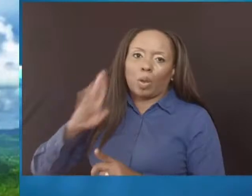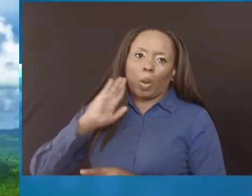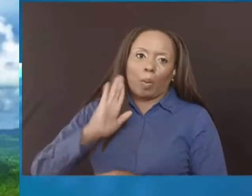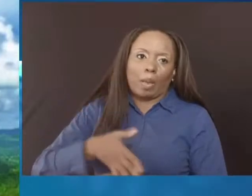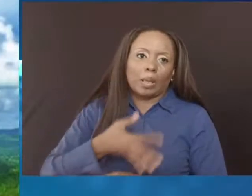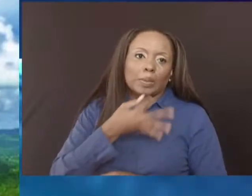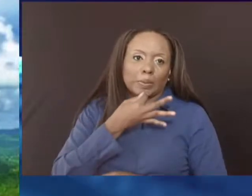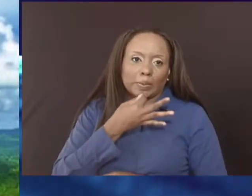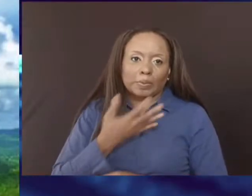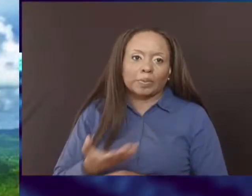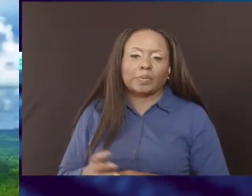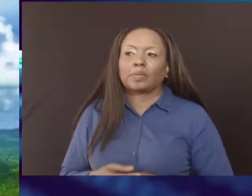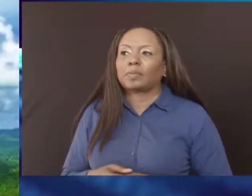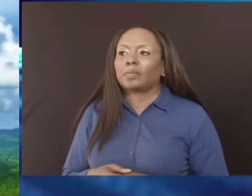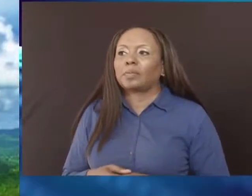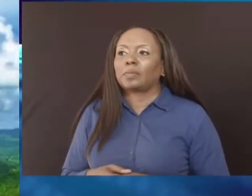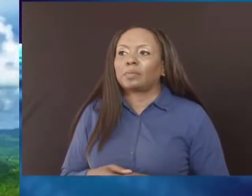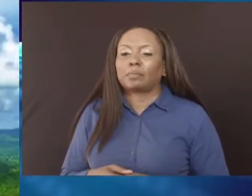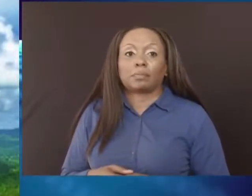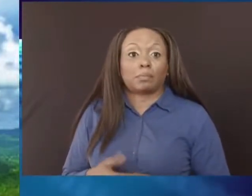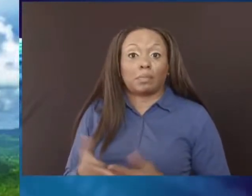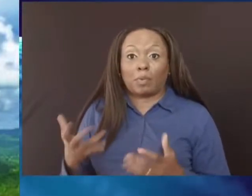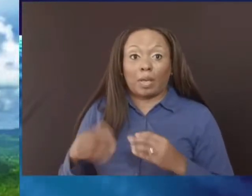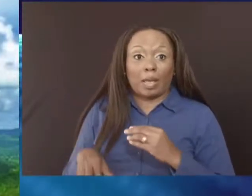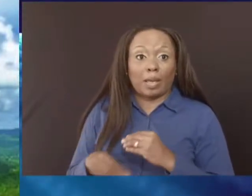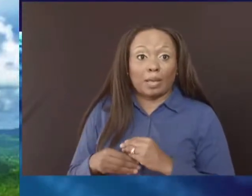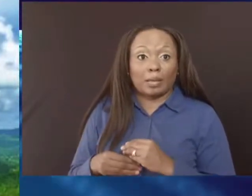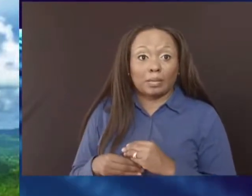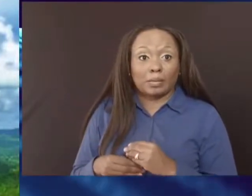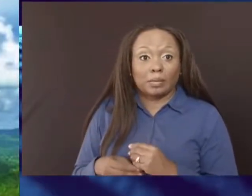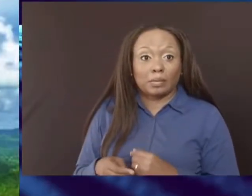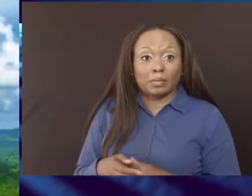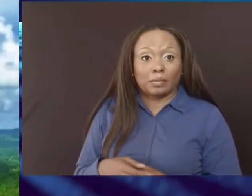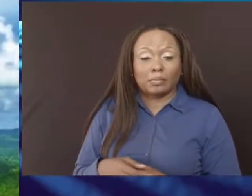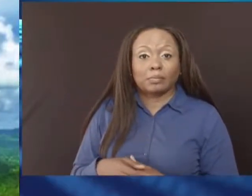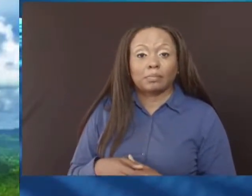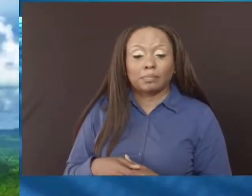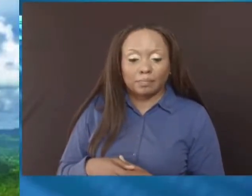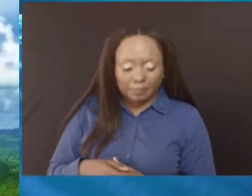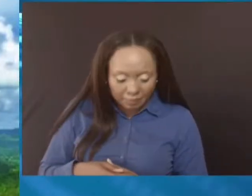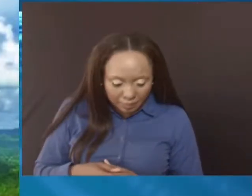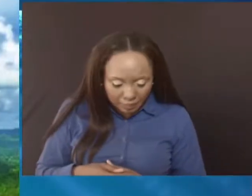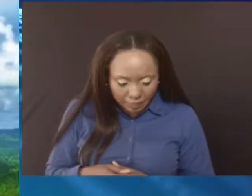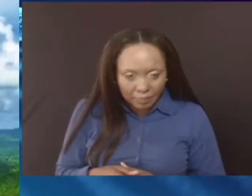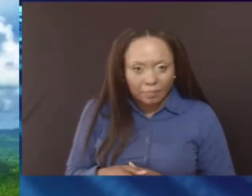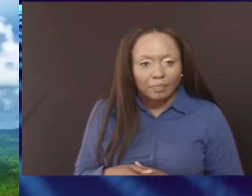you shortly. I don't know if Dr. Best probably wants to give some additional comment.